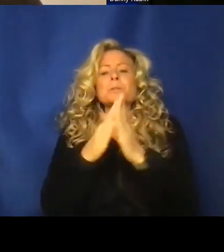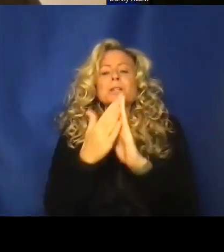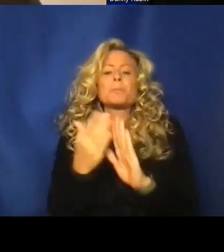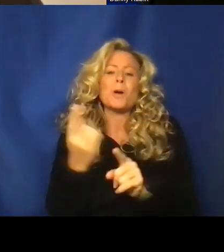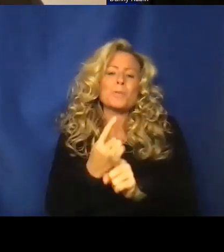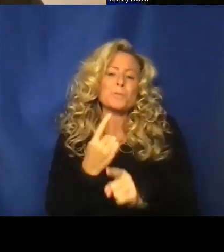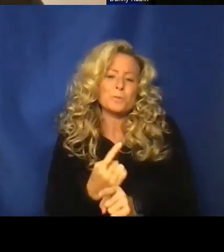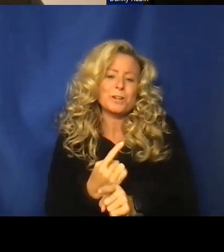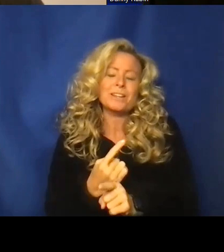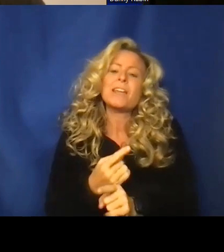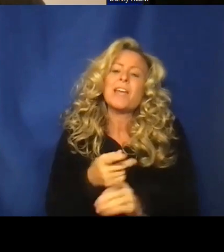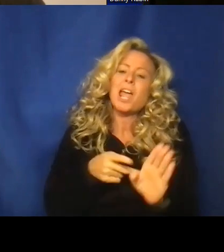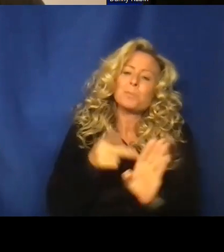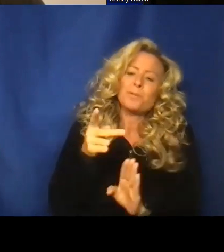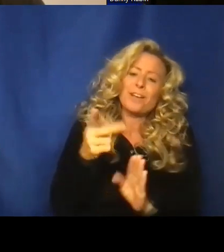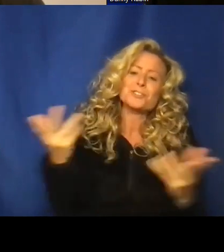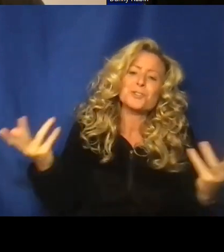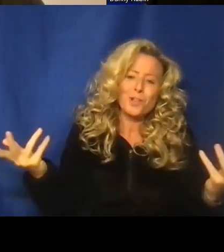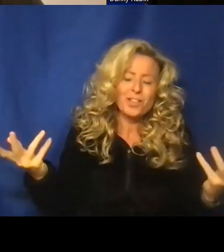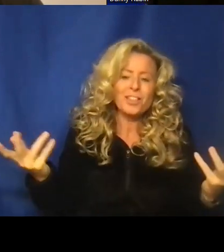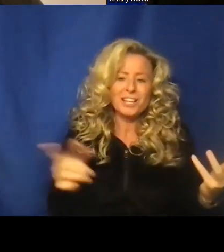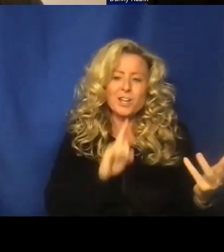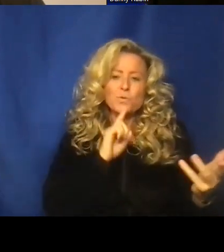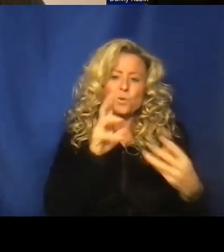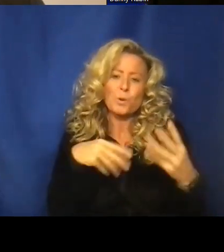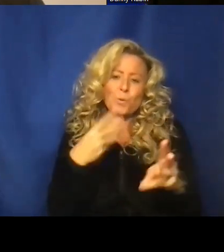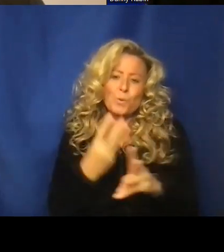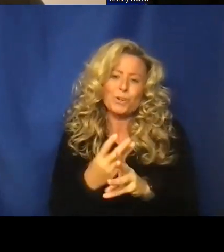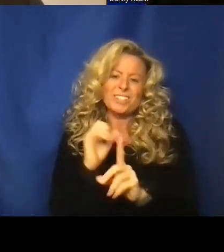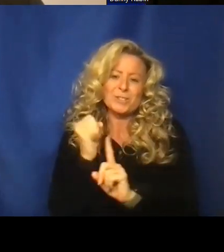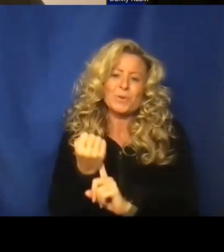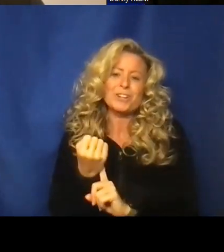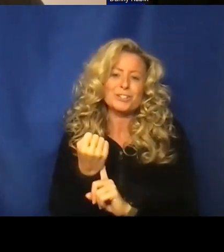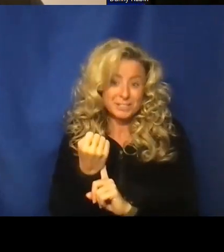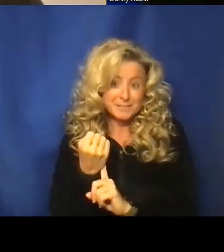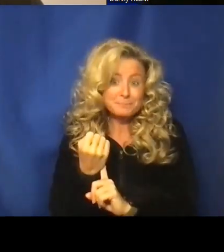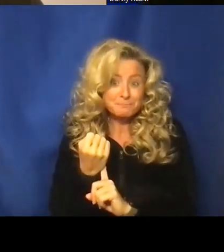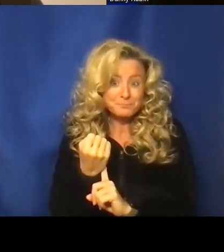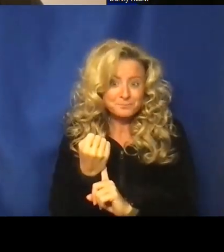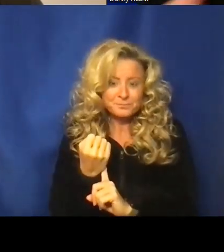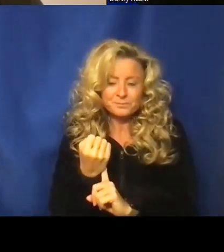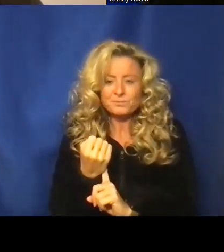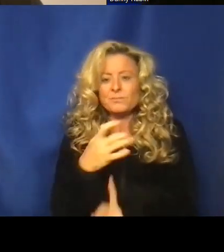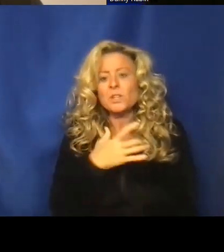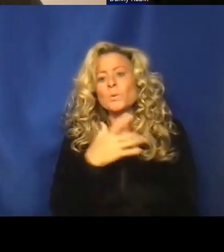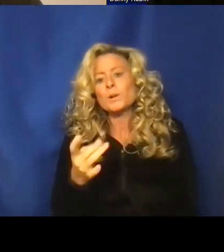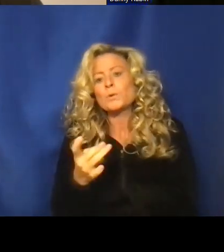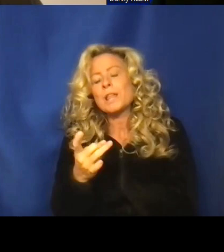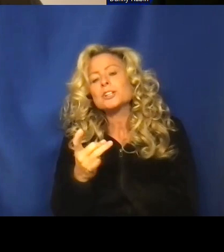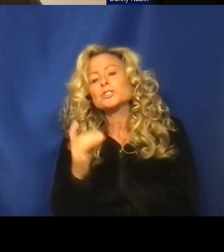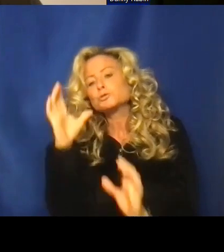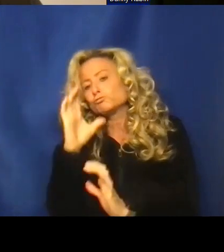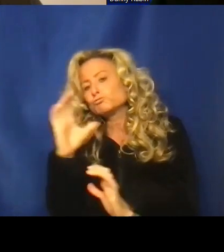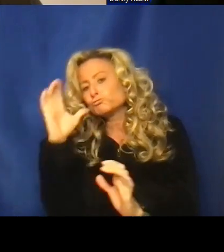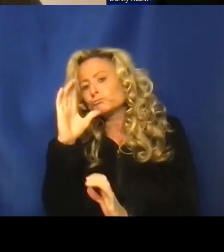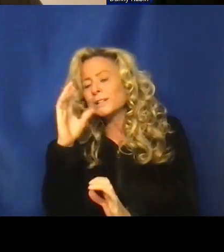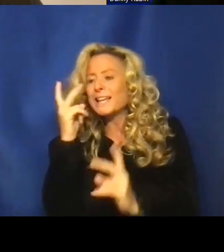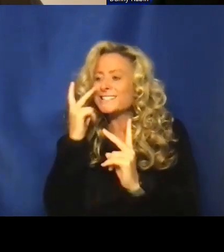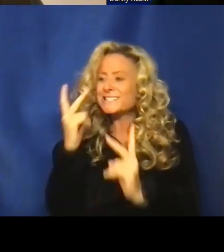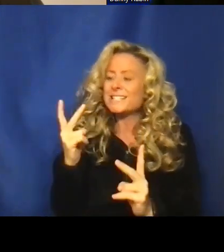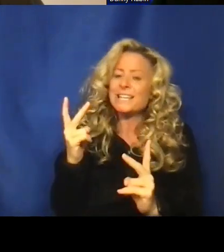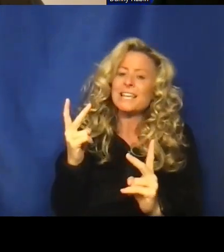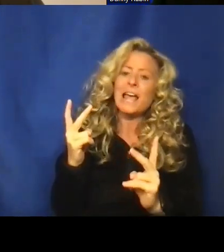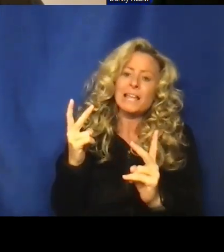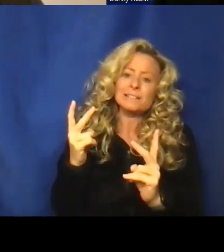and professional in real world situations. And we like to explore those skills while